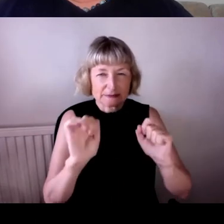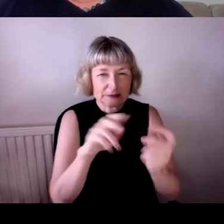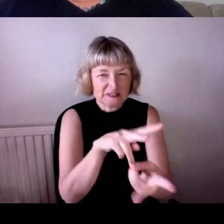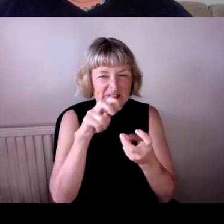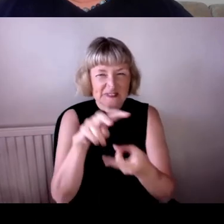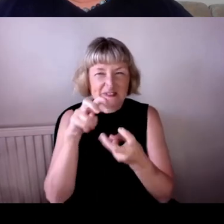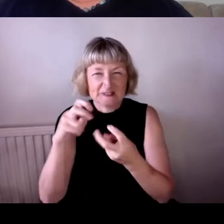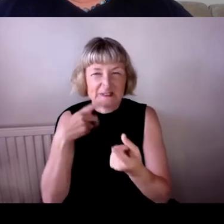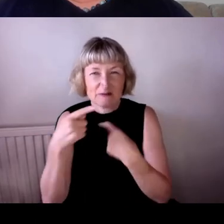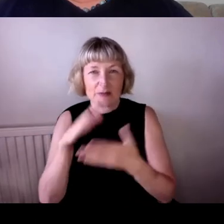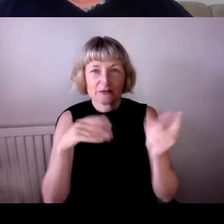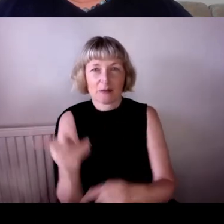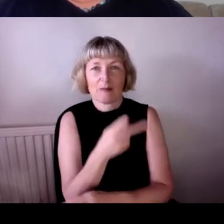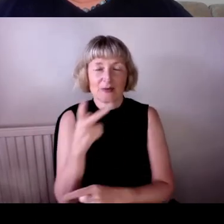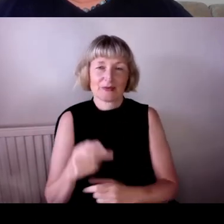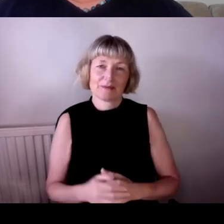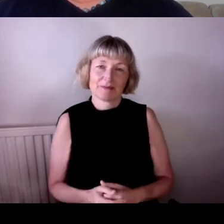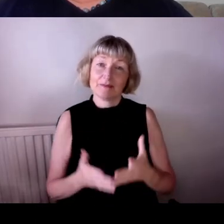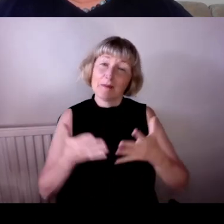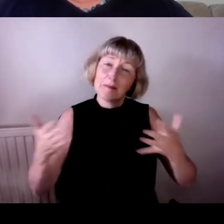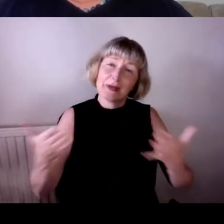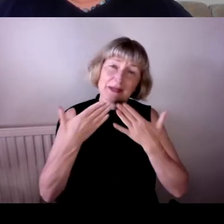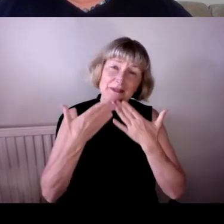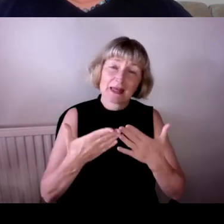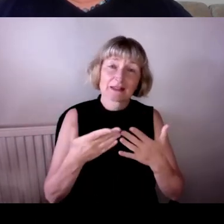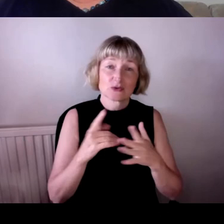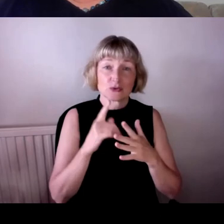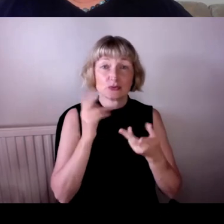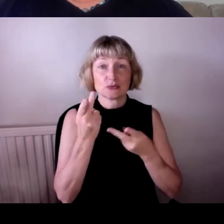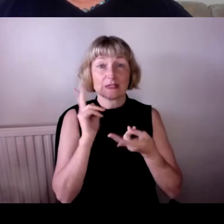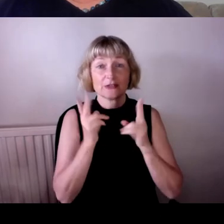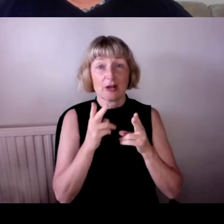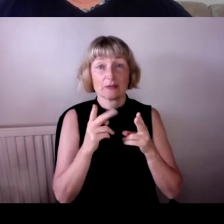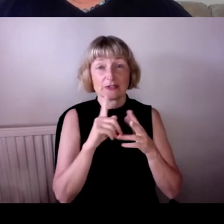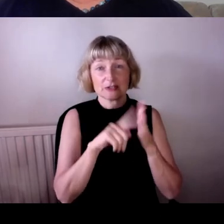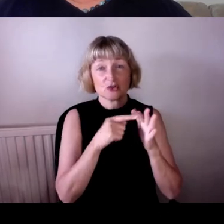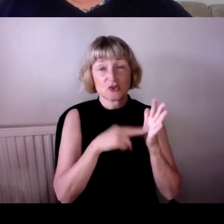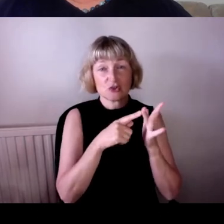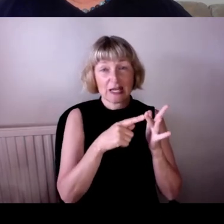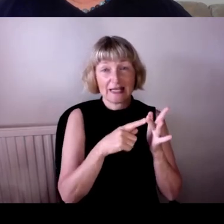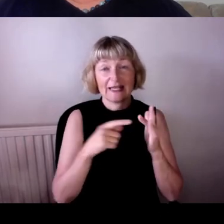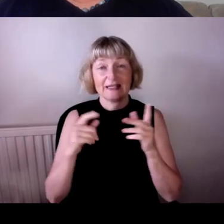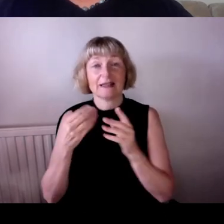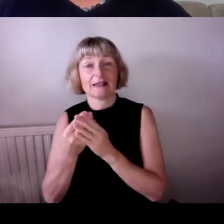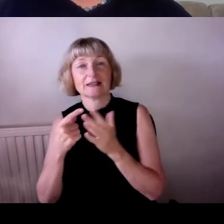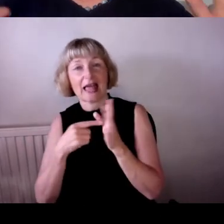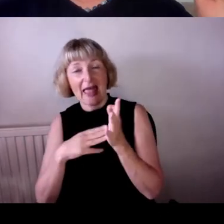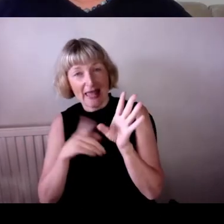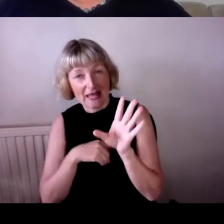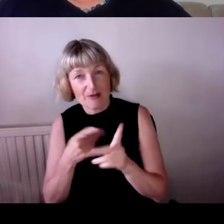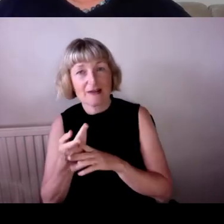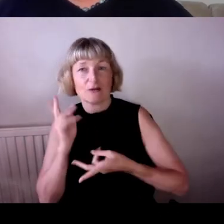more. Huge thanks to Jenny and Amy for BSL interpreting today. You've been